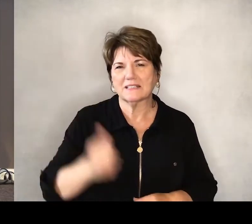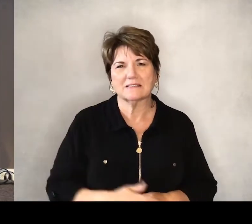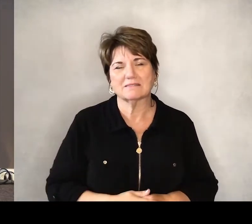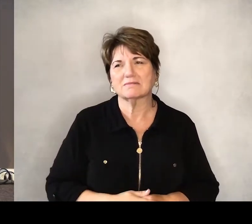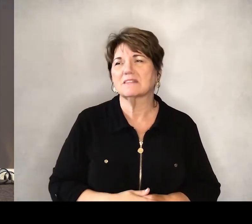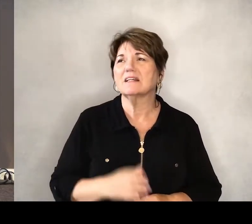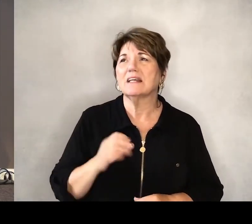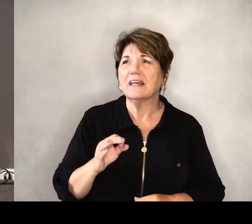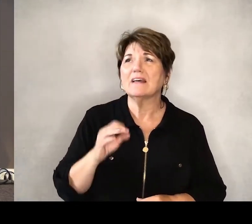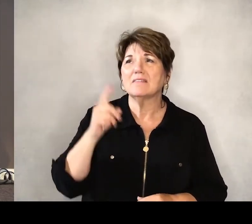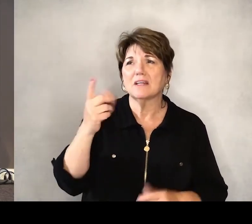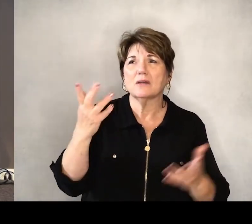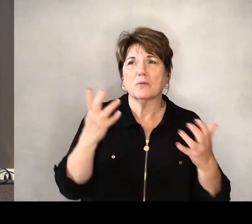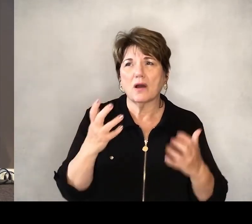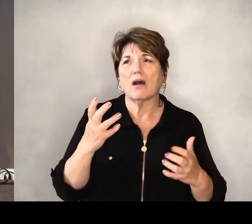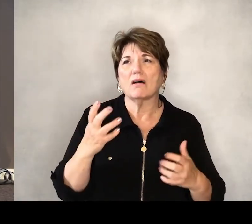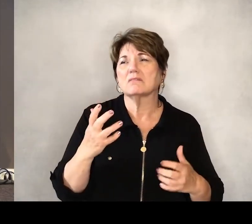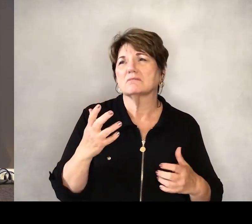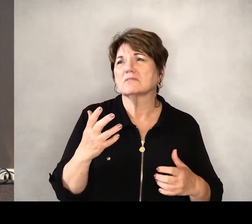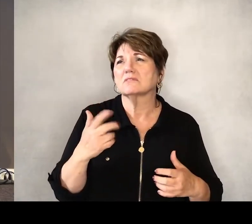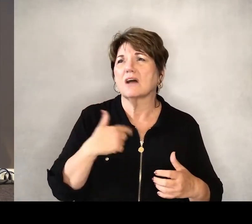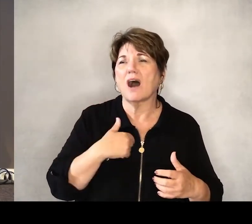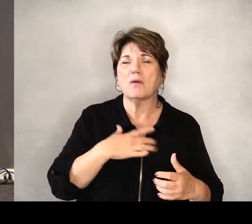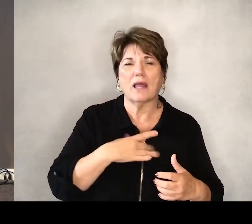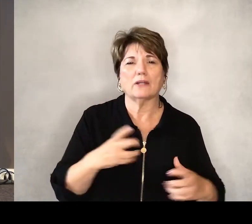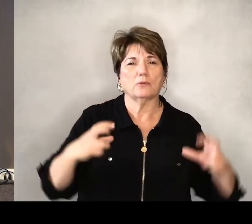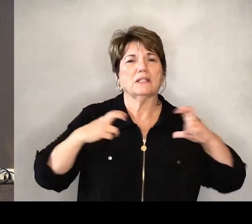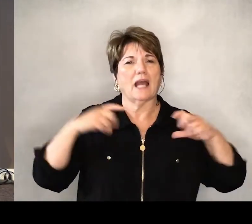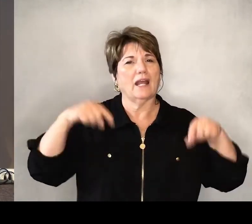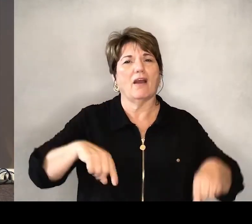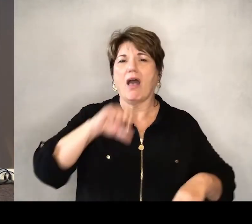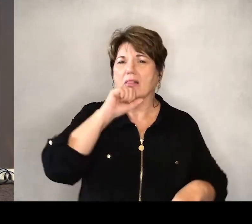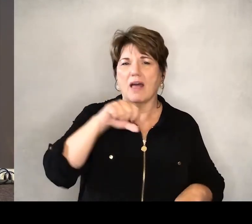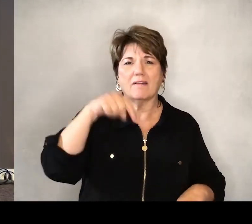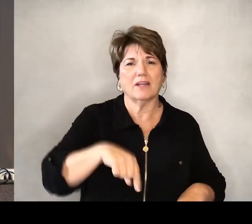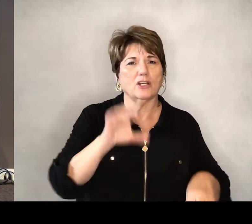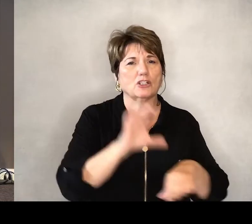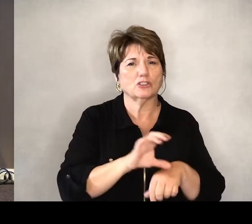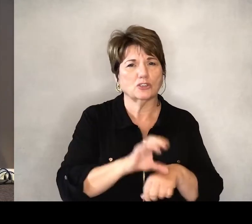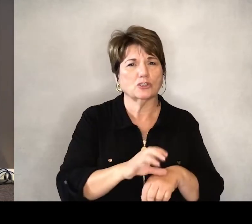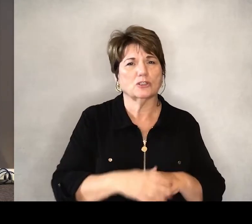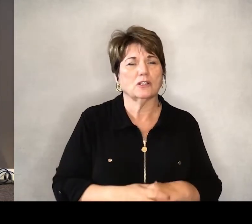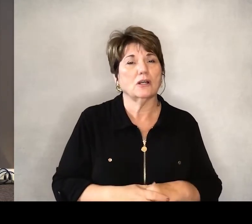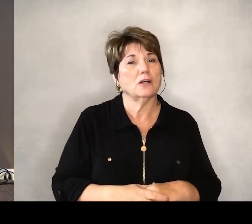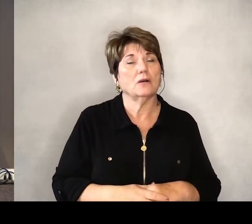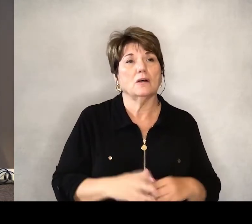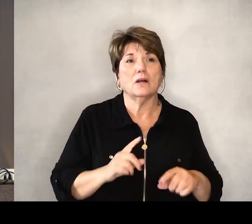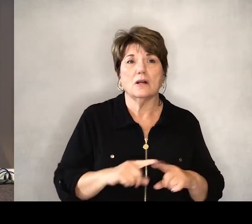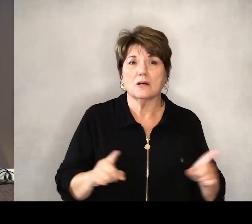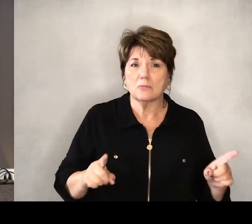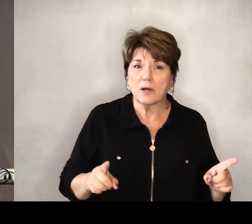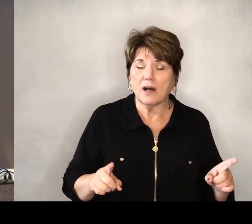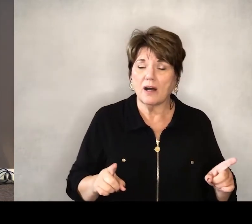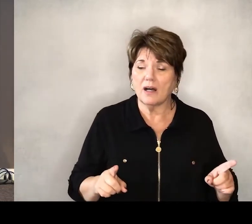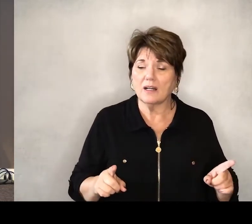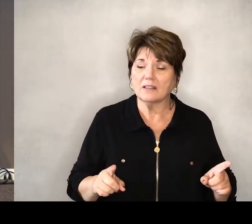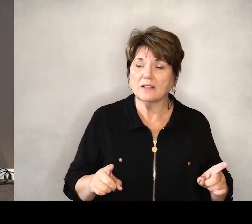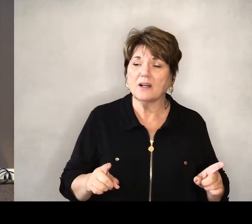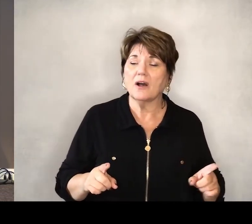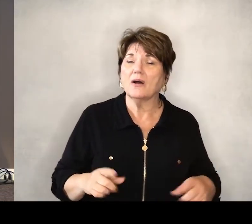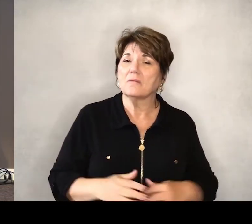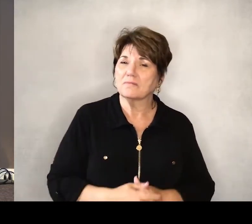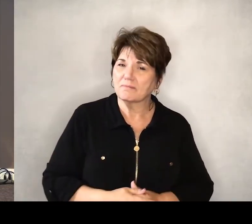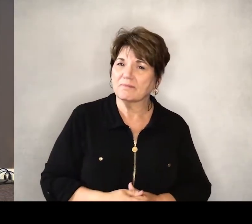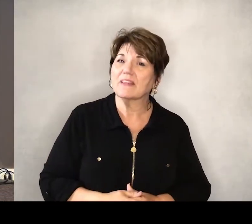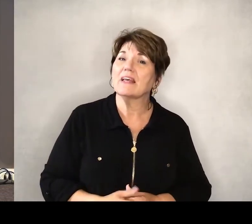retire here. Because I love it here. but I wouldn't be here like I am today